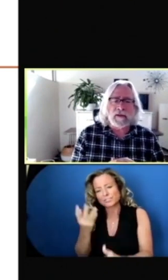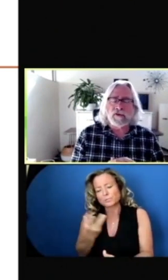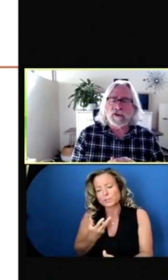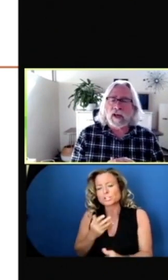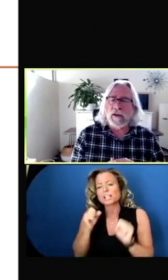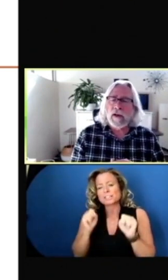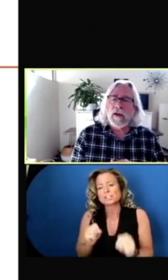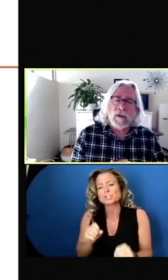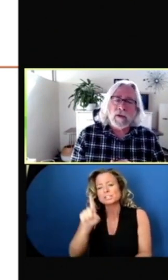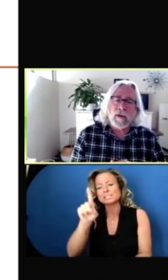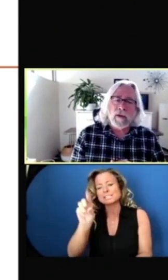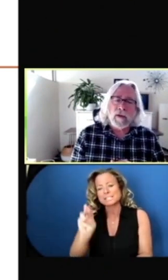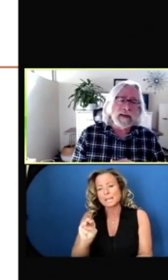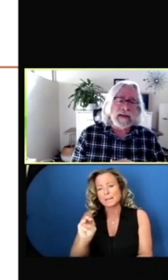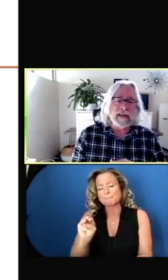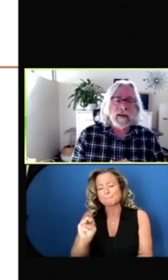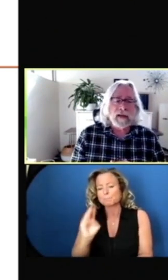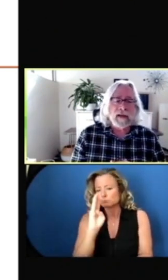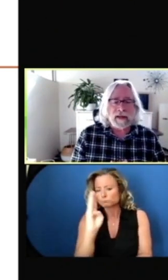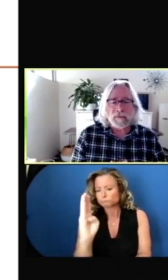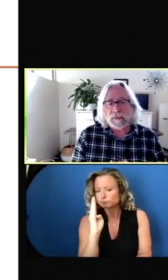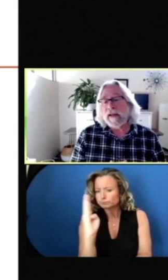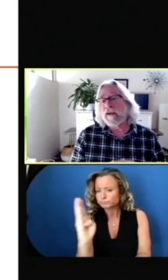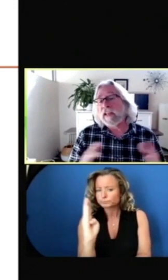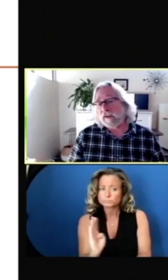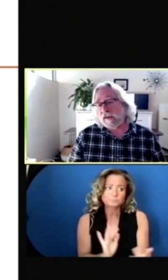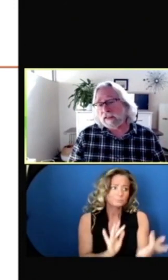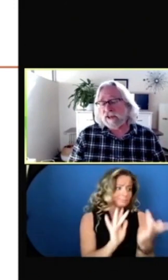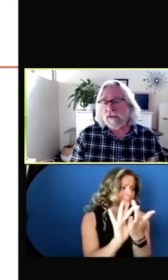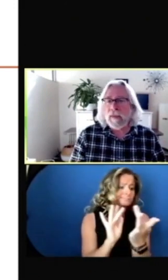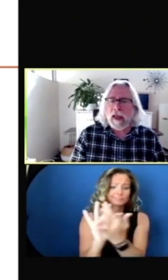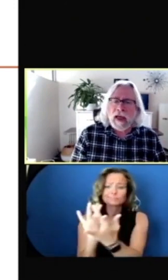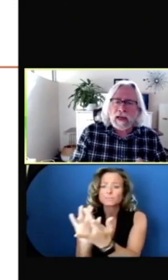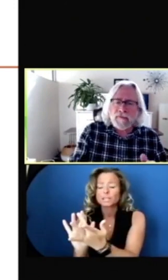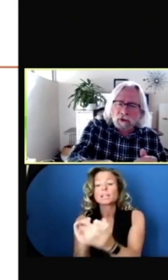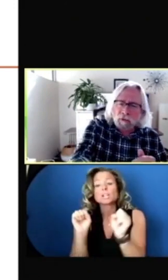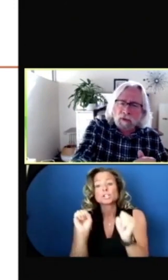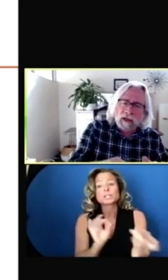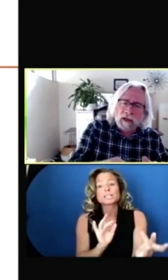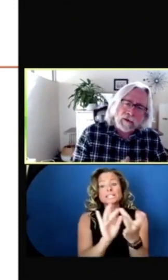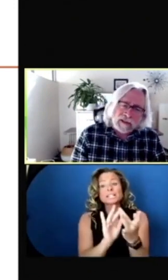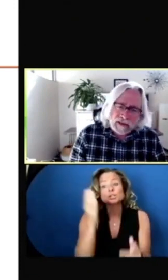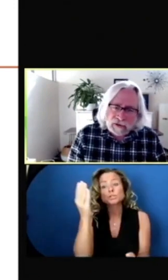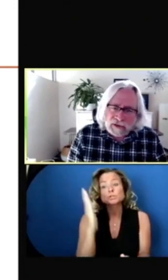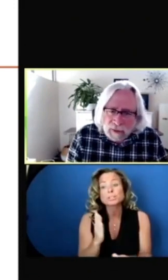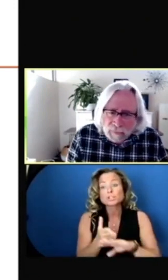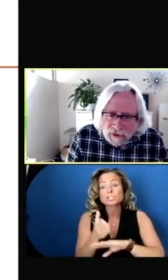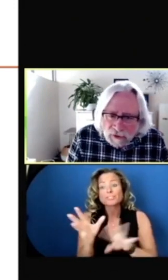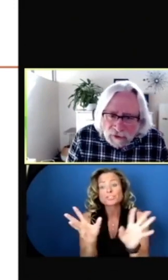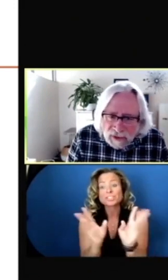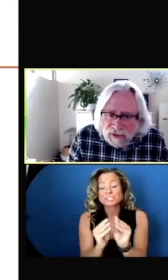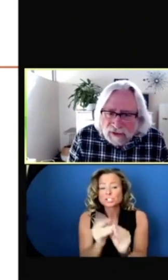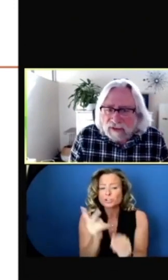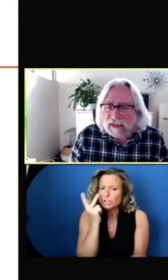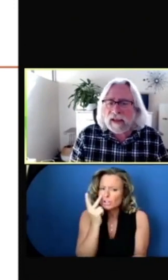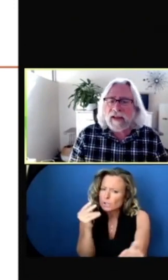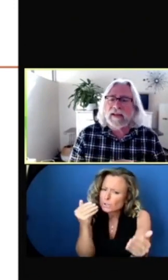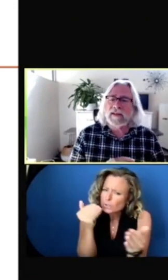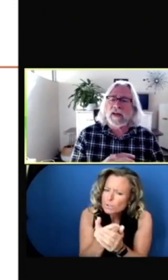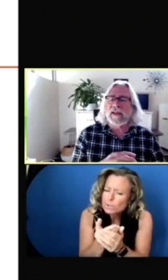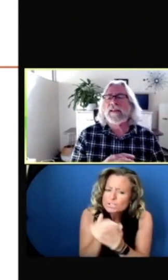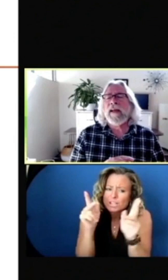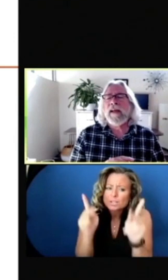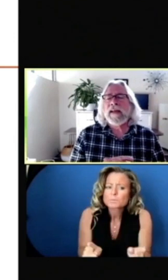or video chat with other attendees, connect with speakers after the session. And if you look really closely, you'll see the person who did this is